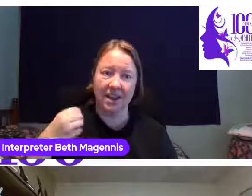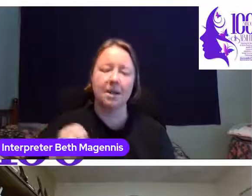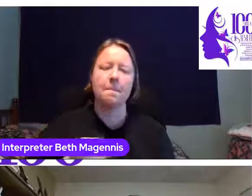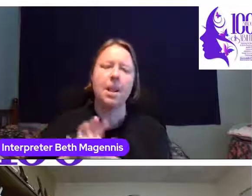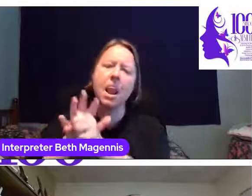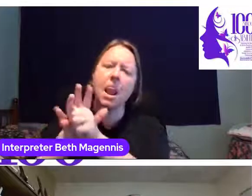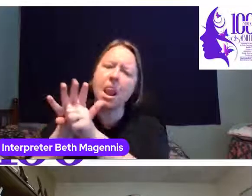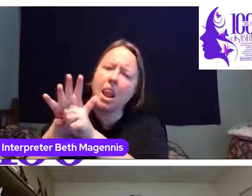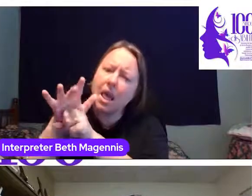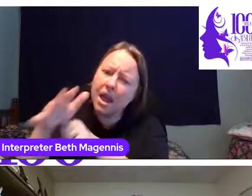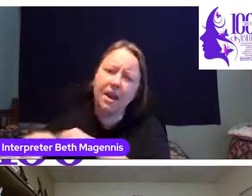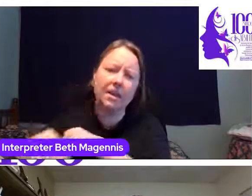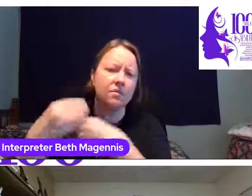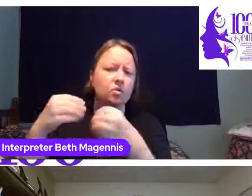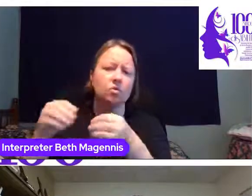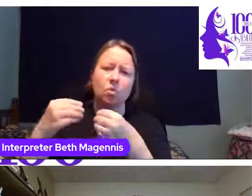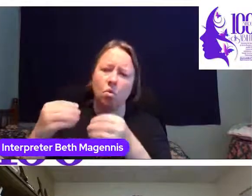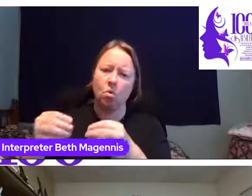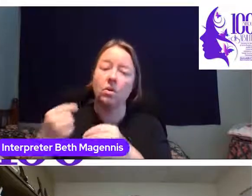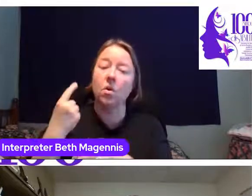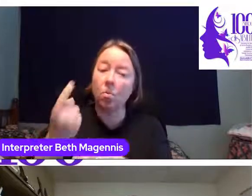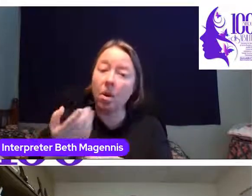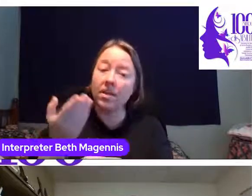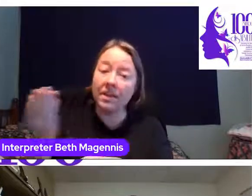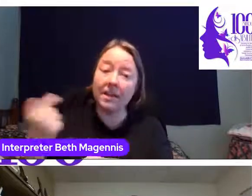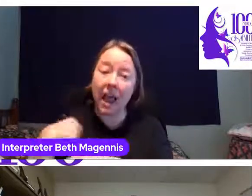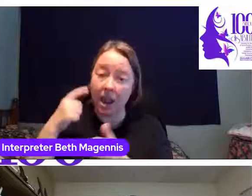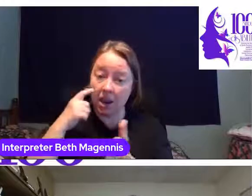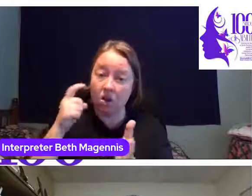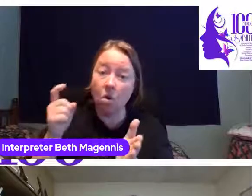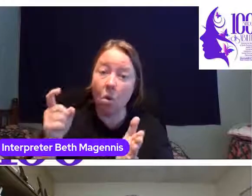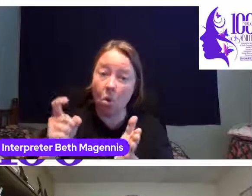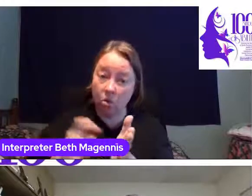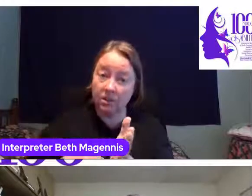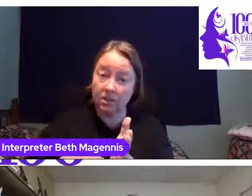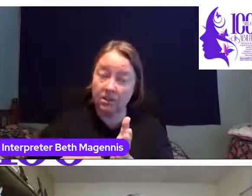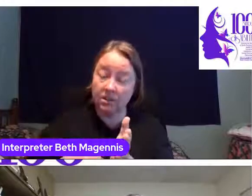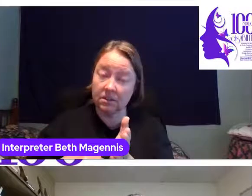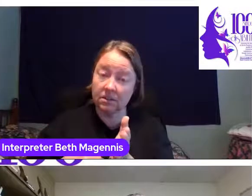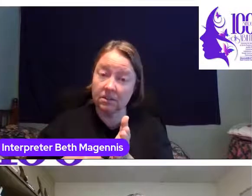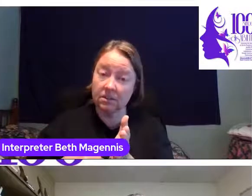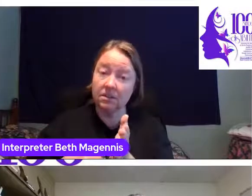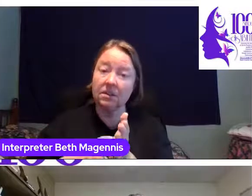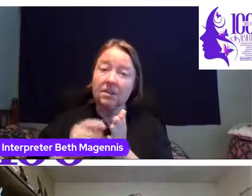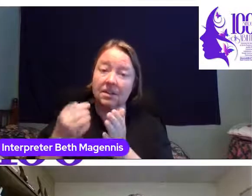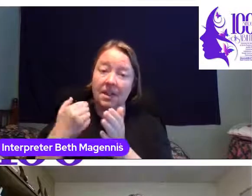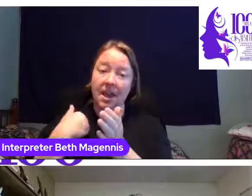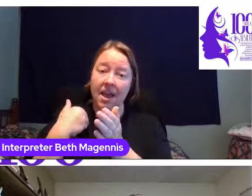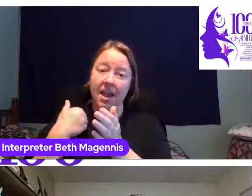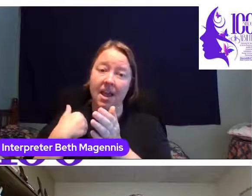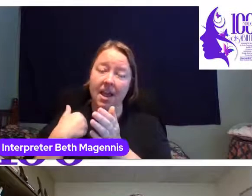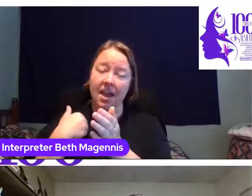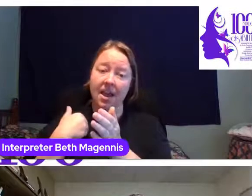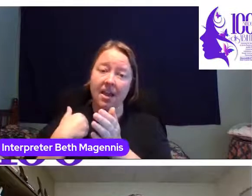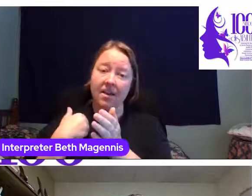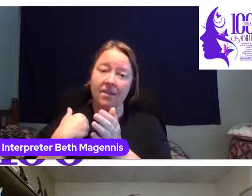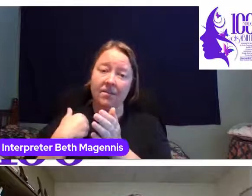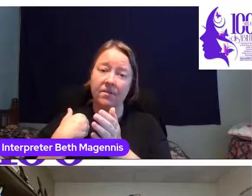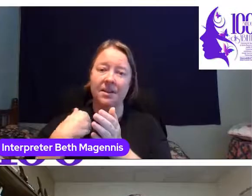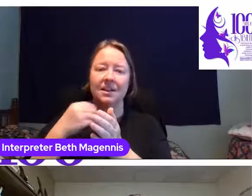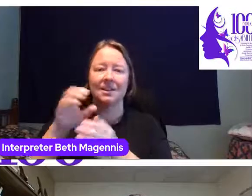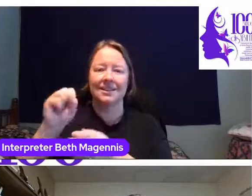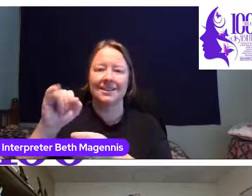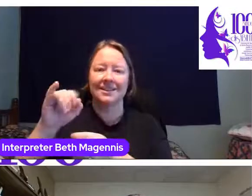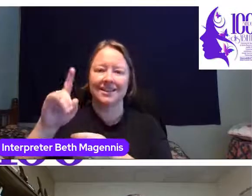plethora of stores. And one of the things that I noticed is they do have the cutaway